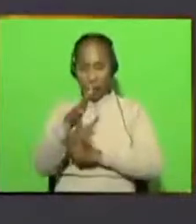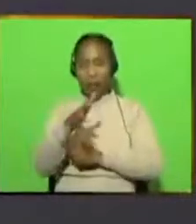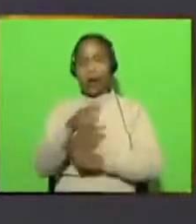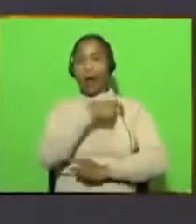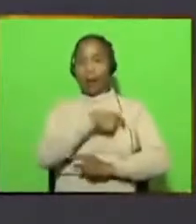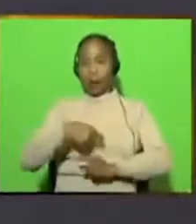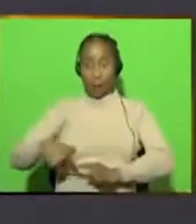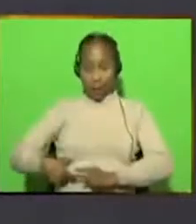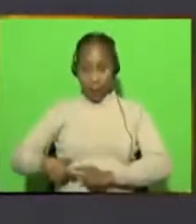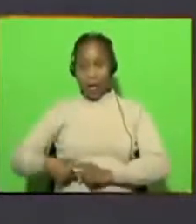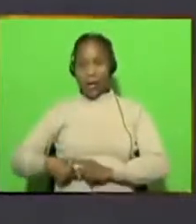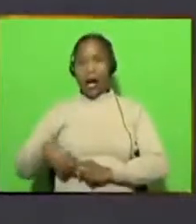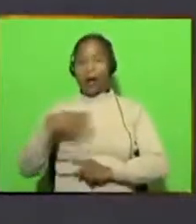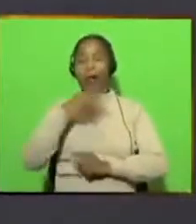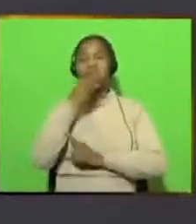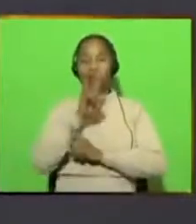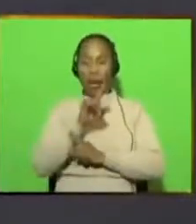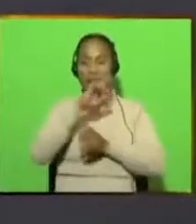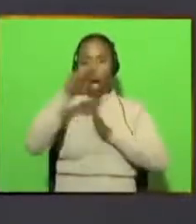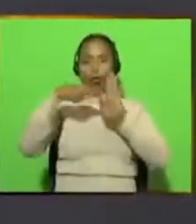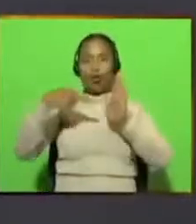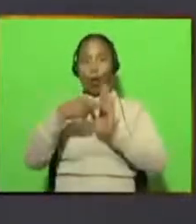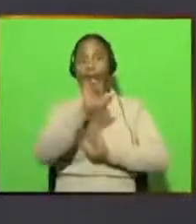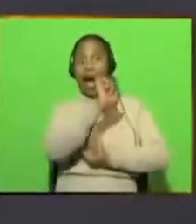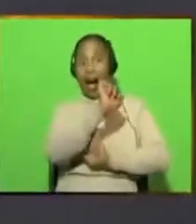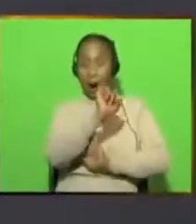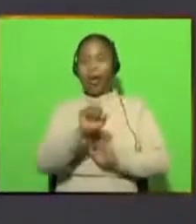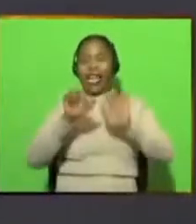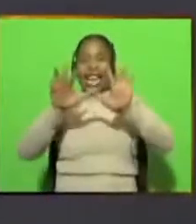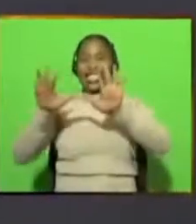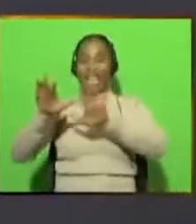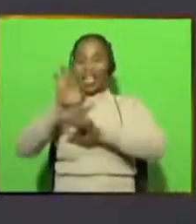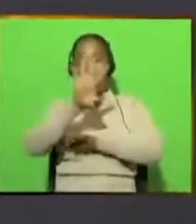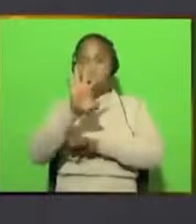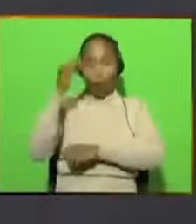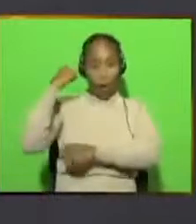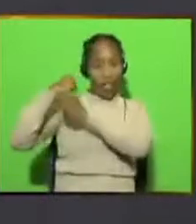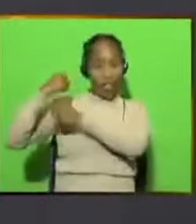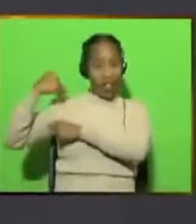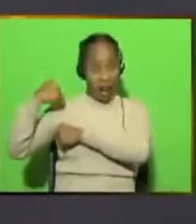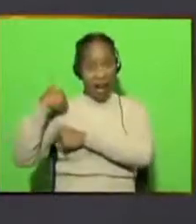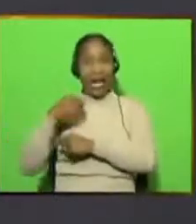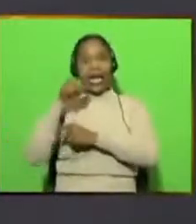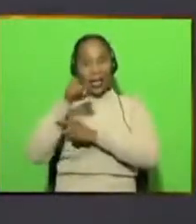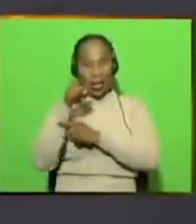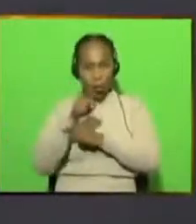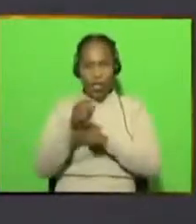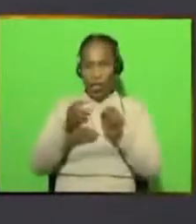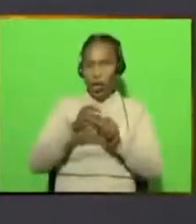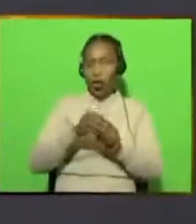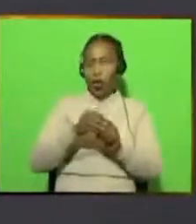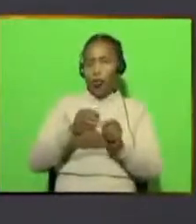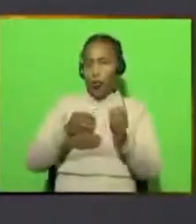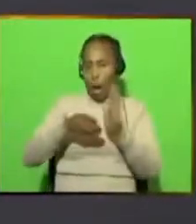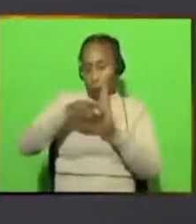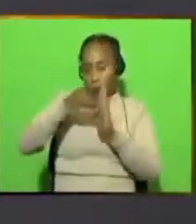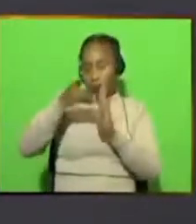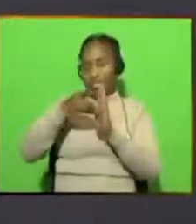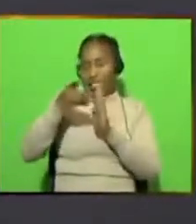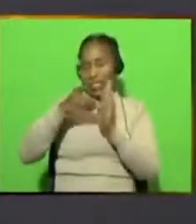your role in 1994 was one such of bringing this nation and drafting a constitution that built a new